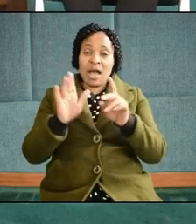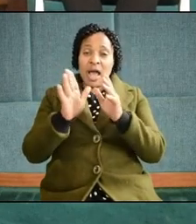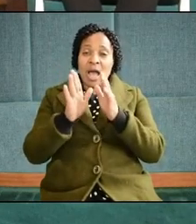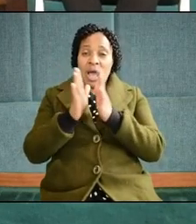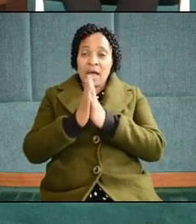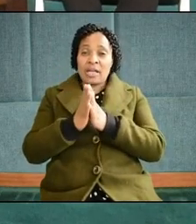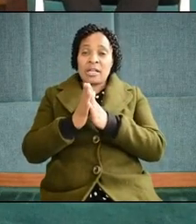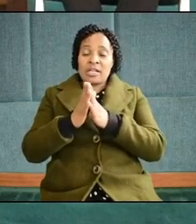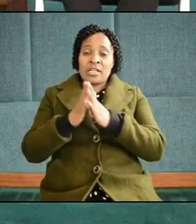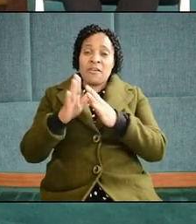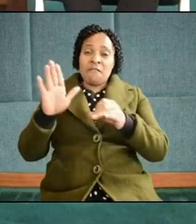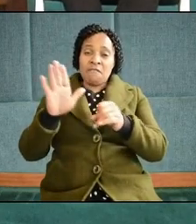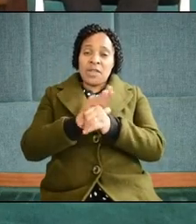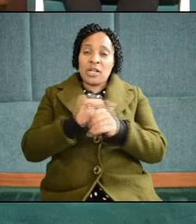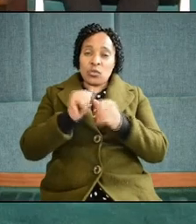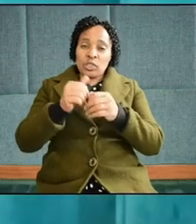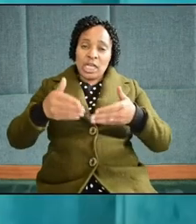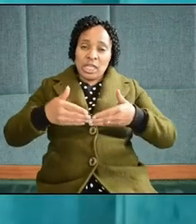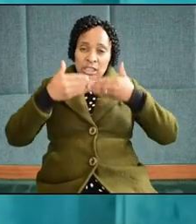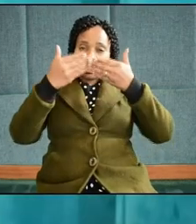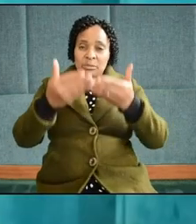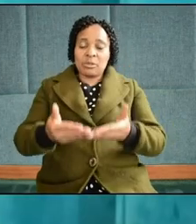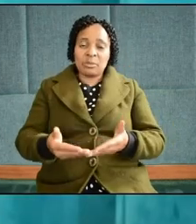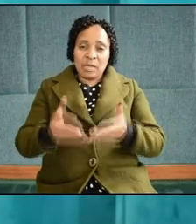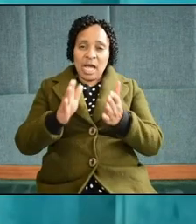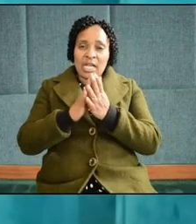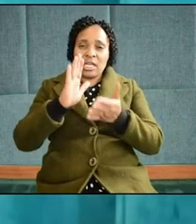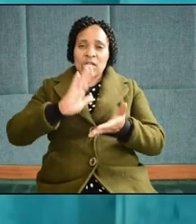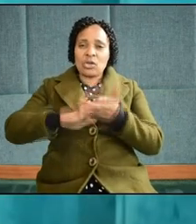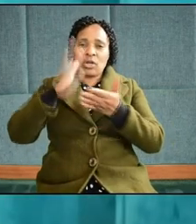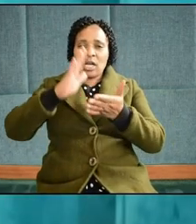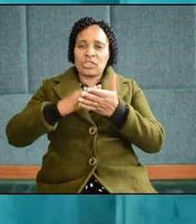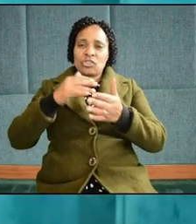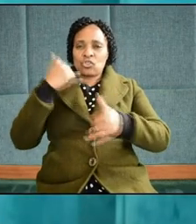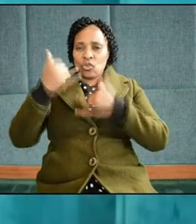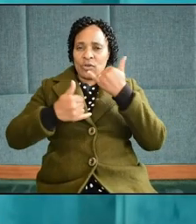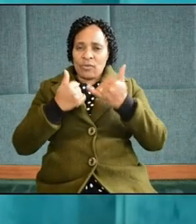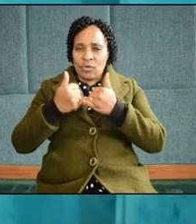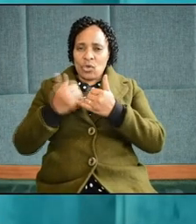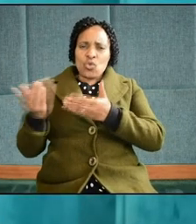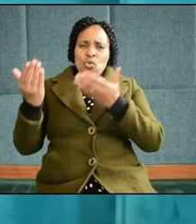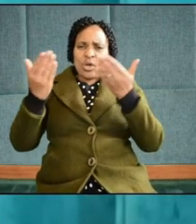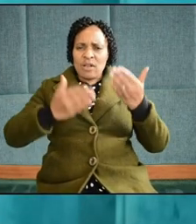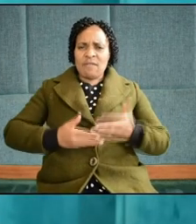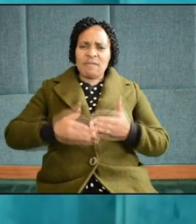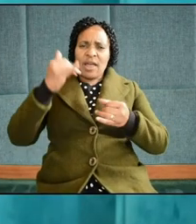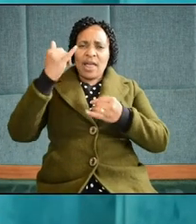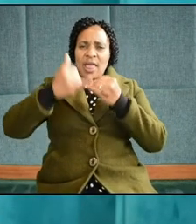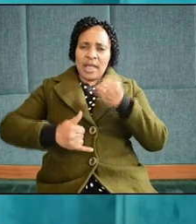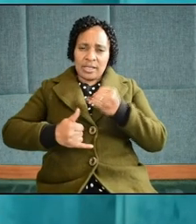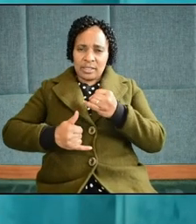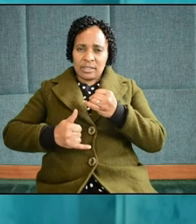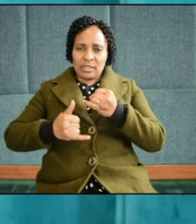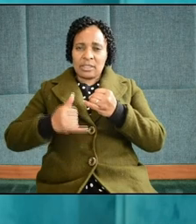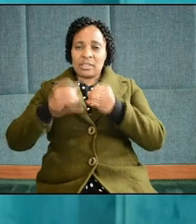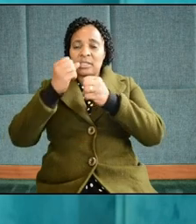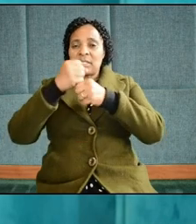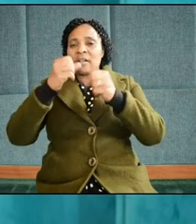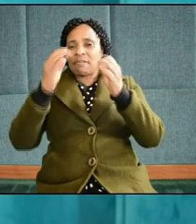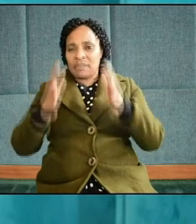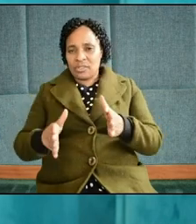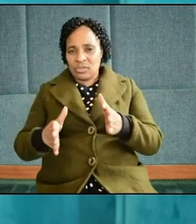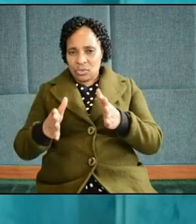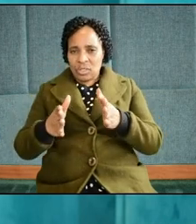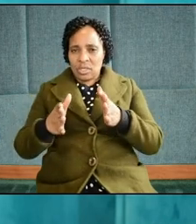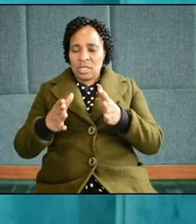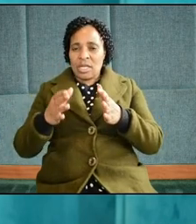an inexpressible and glorious joy, for you are receiving the end result of your faith, the salvation of your